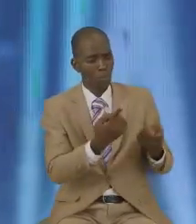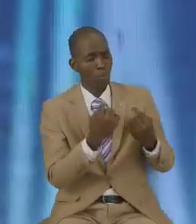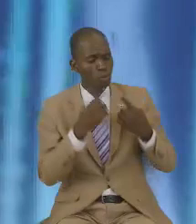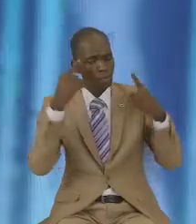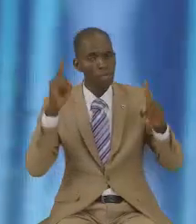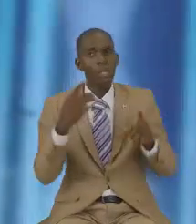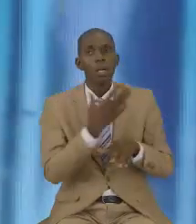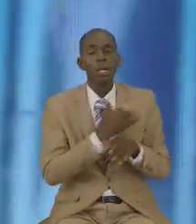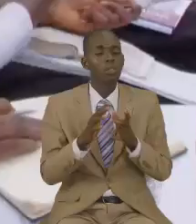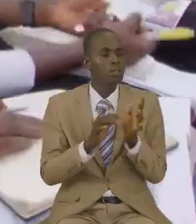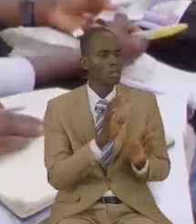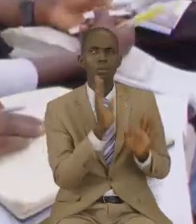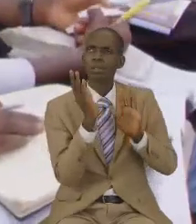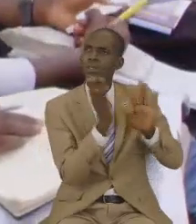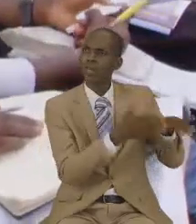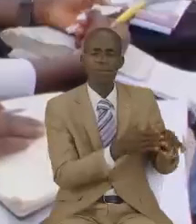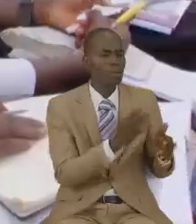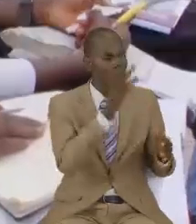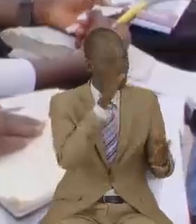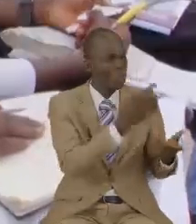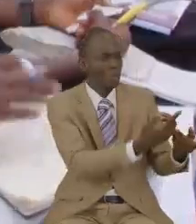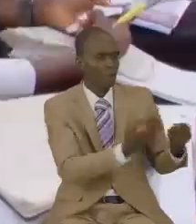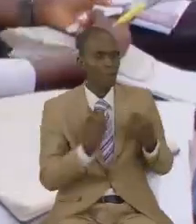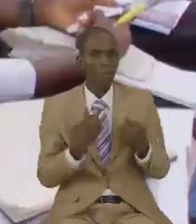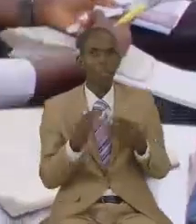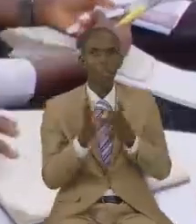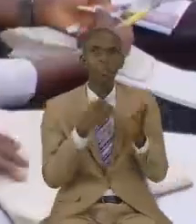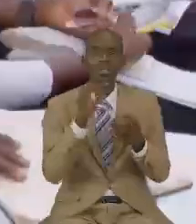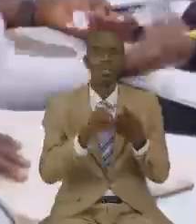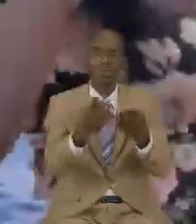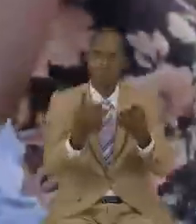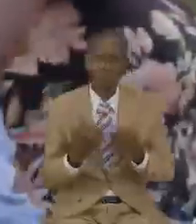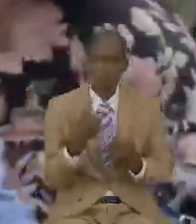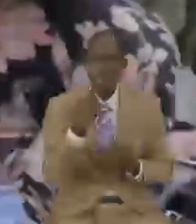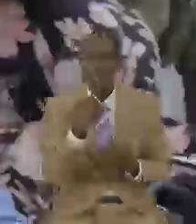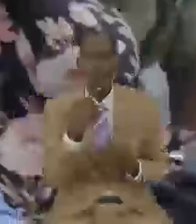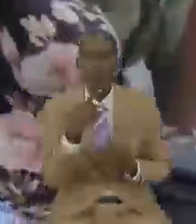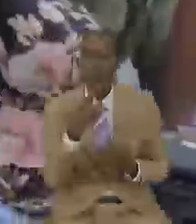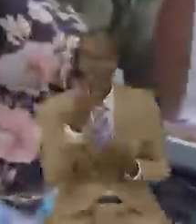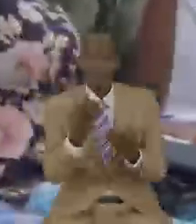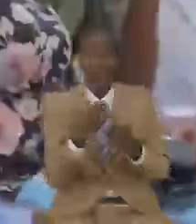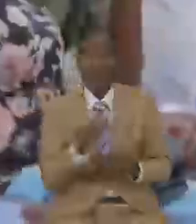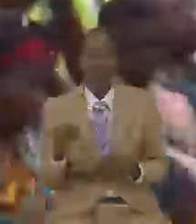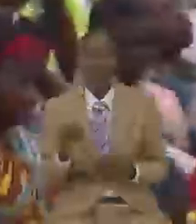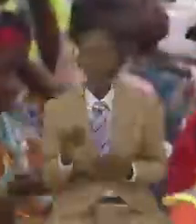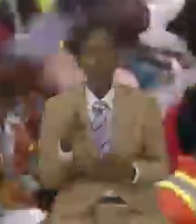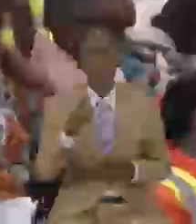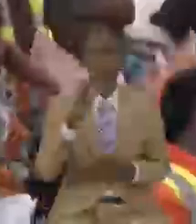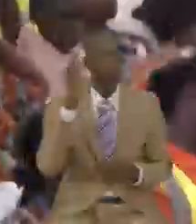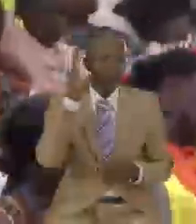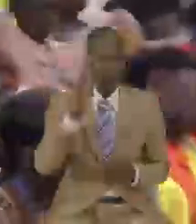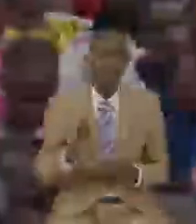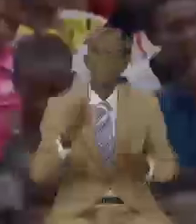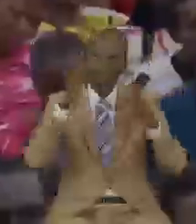And today the Lord is calling you. Where are you? You will achieve. I rejoice with you. You will